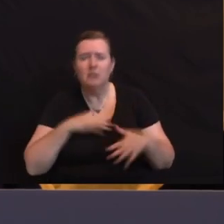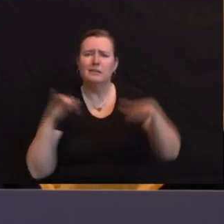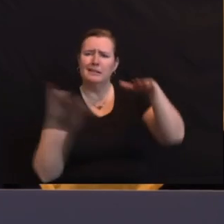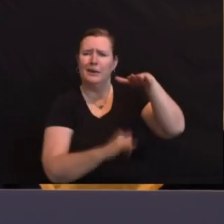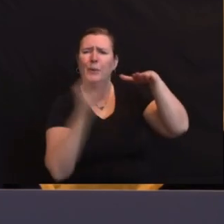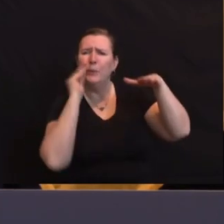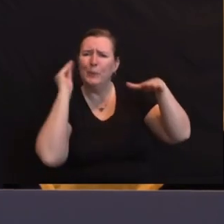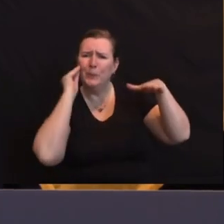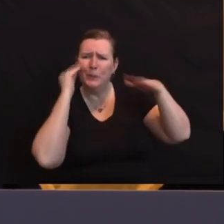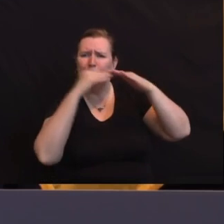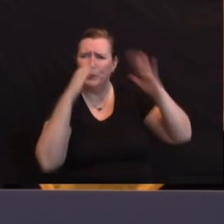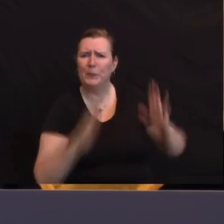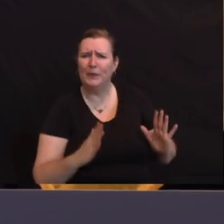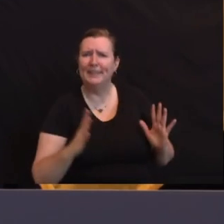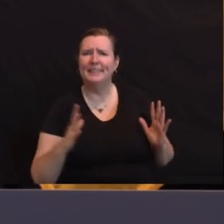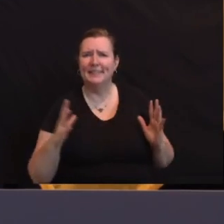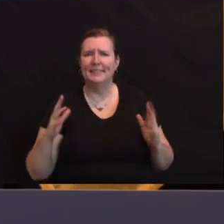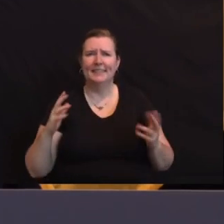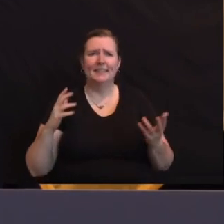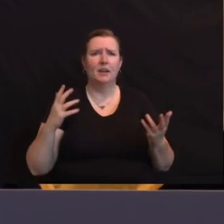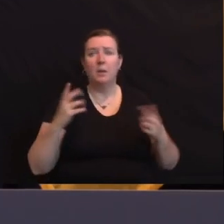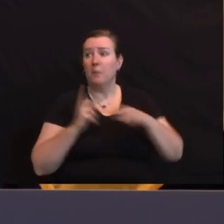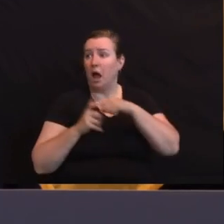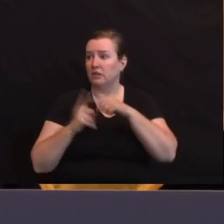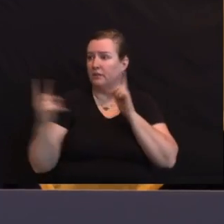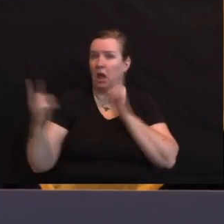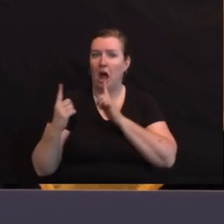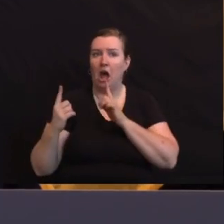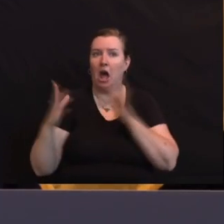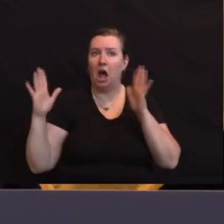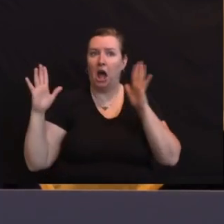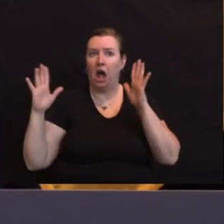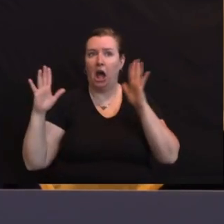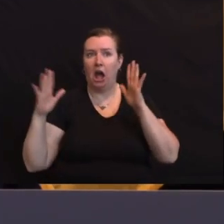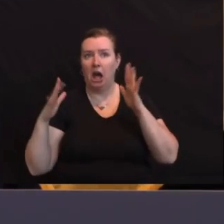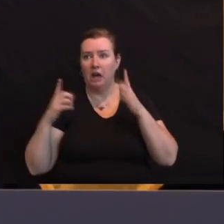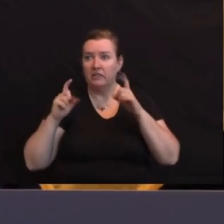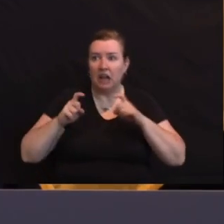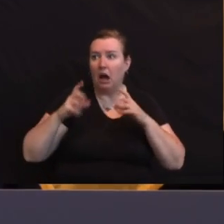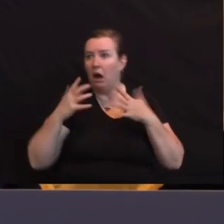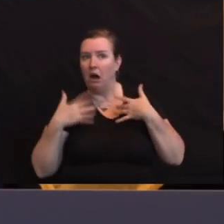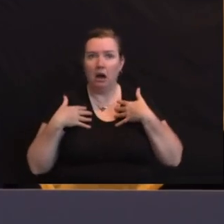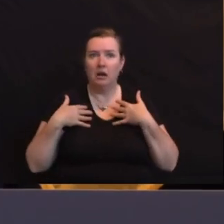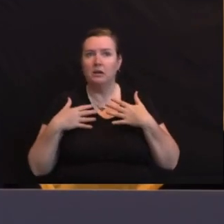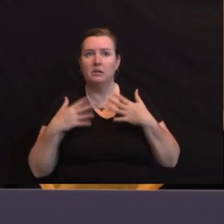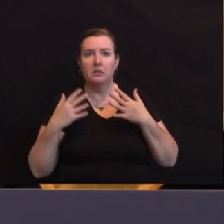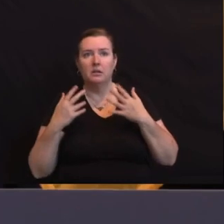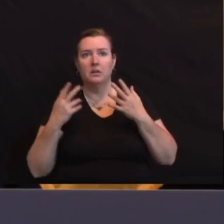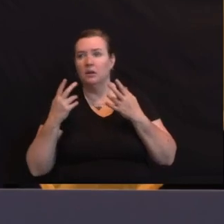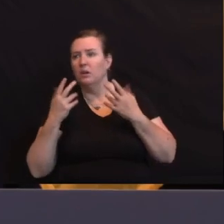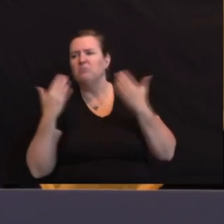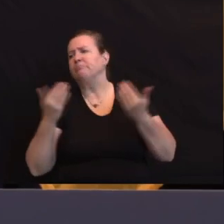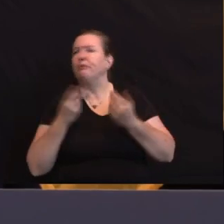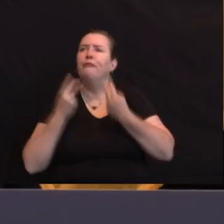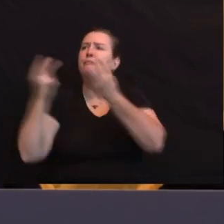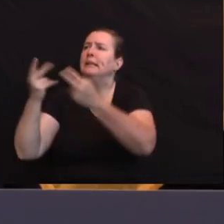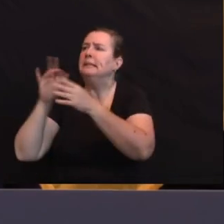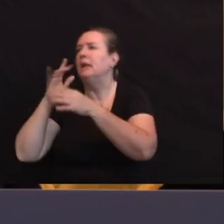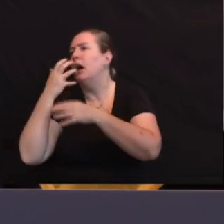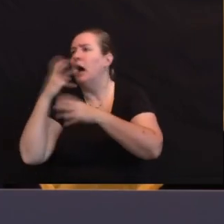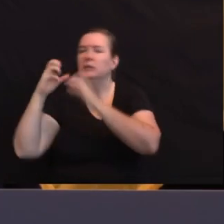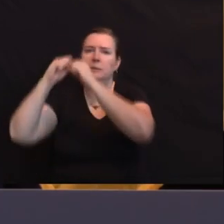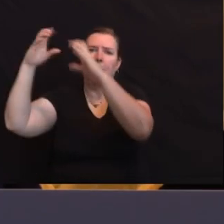exposed to a COVID positive person, if you yourself are positive, if you've been in a hotspot state. Take yourself off the